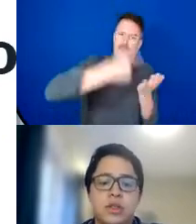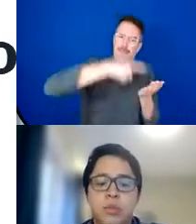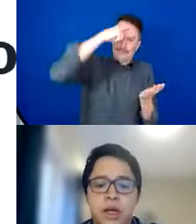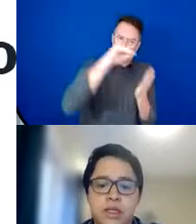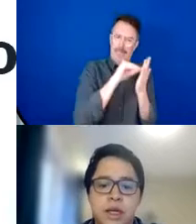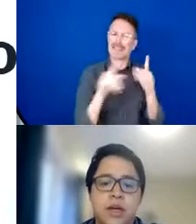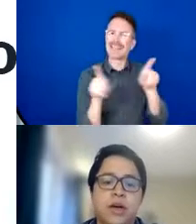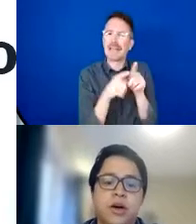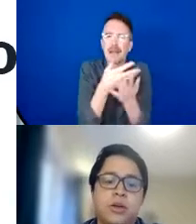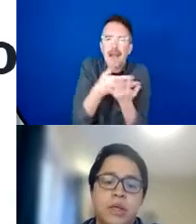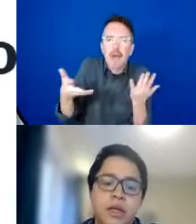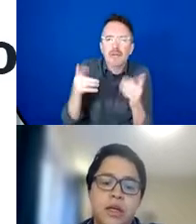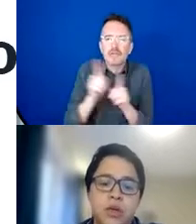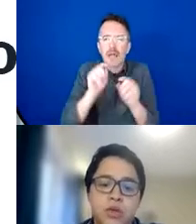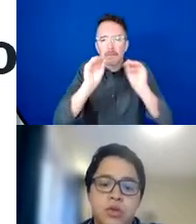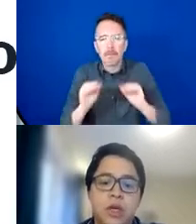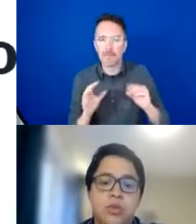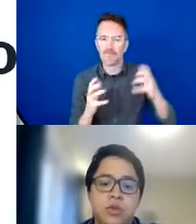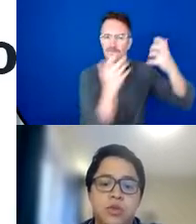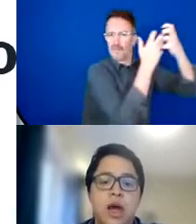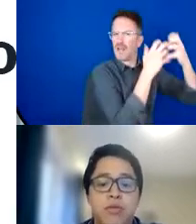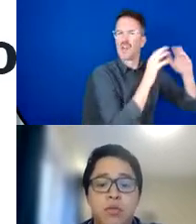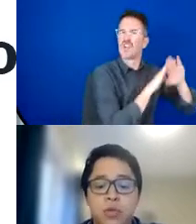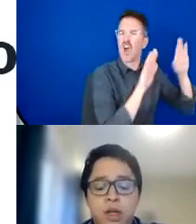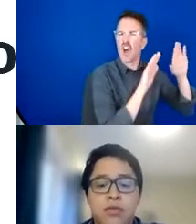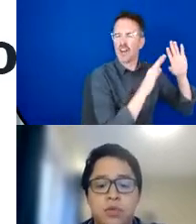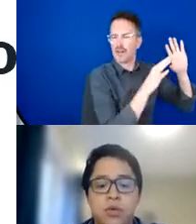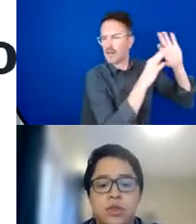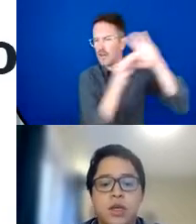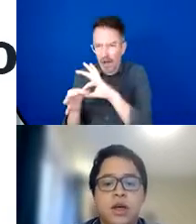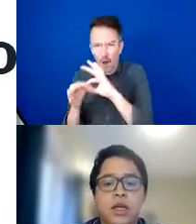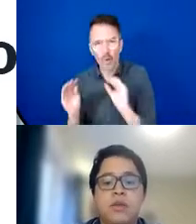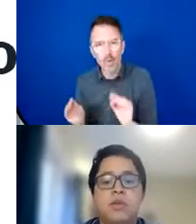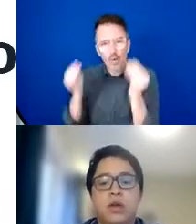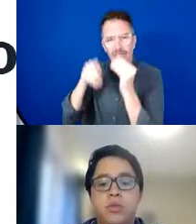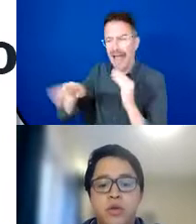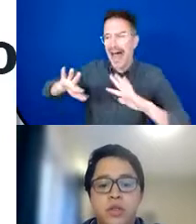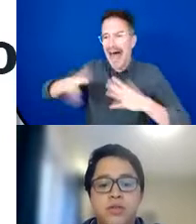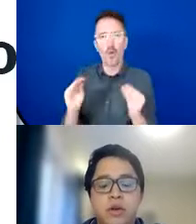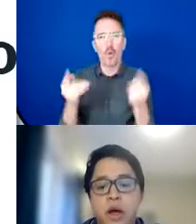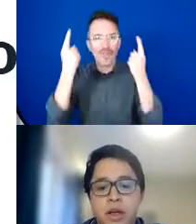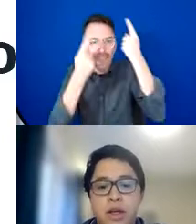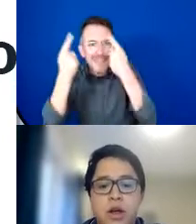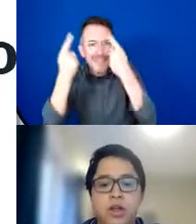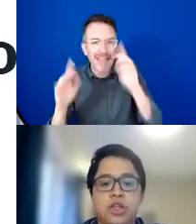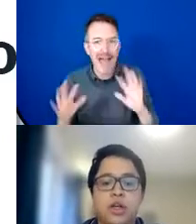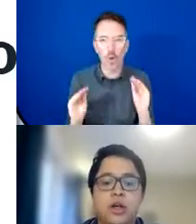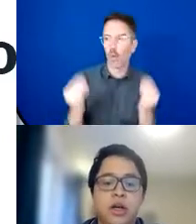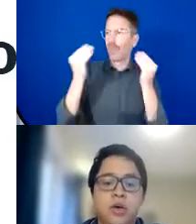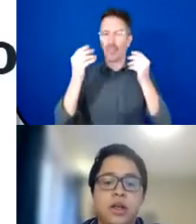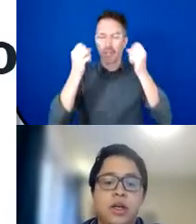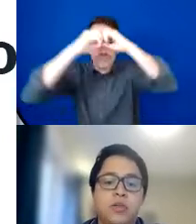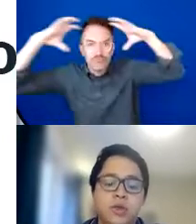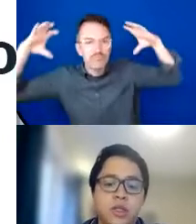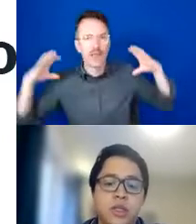structures in place that are impeding you to be able to have more meaningful roles even when they're producing quality knowledge